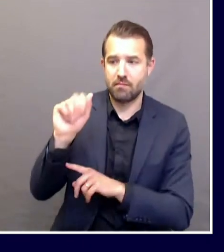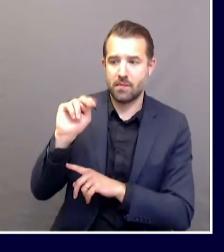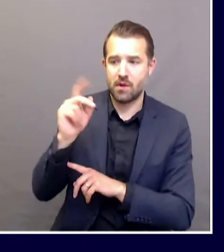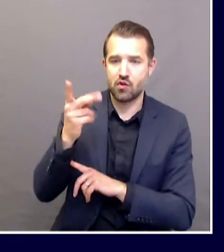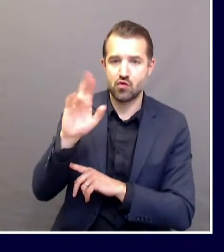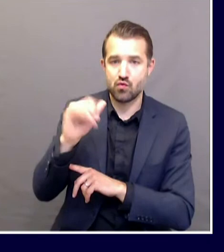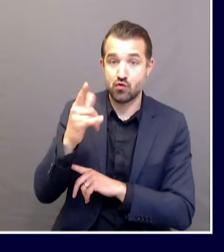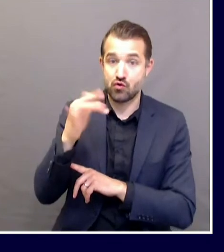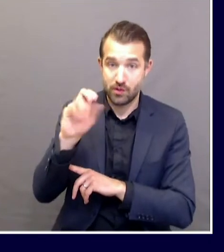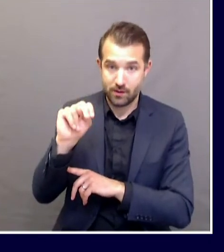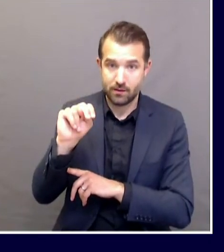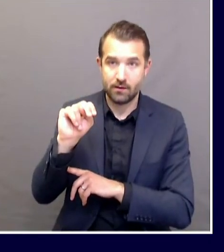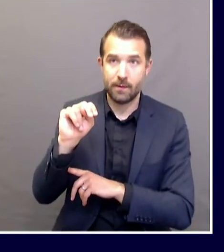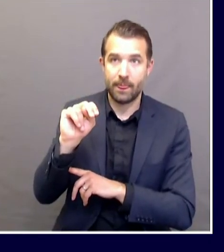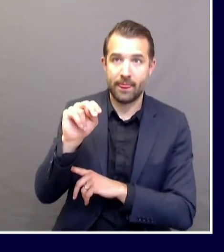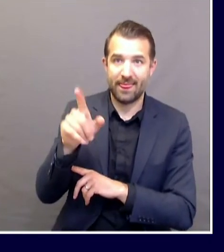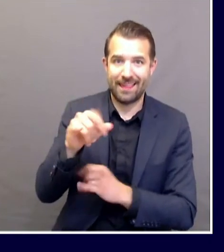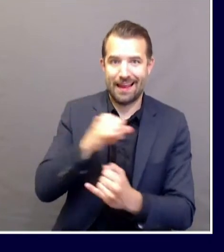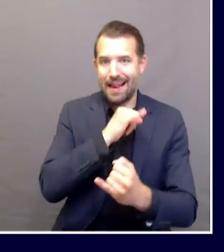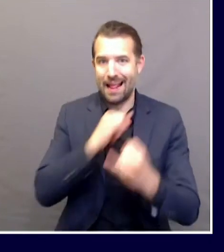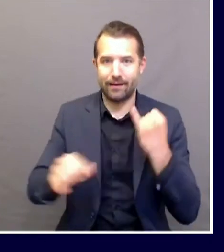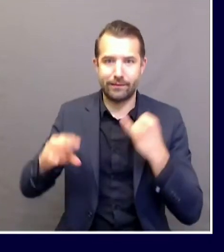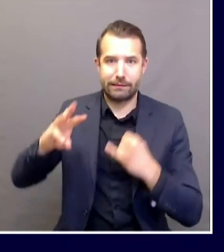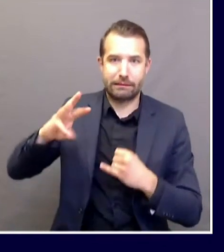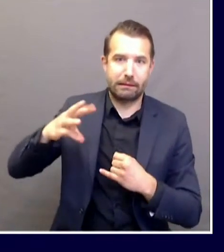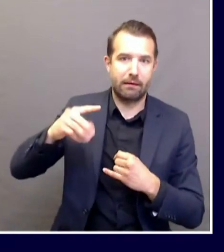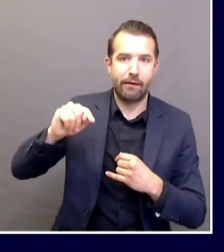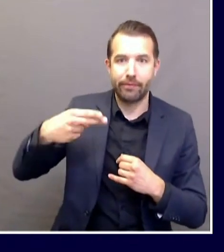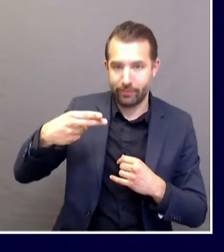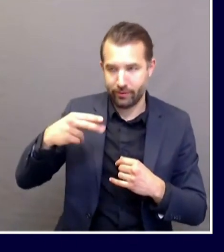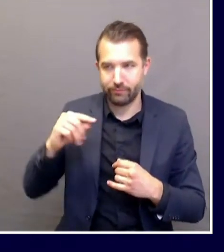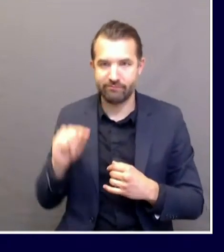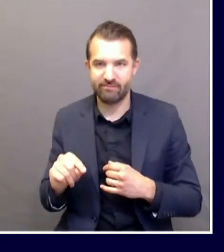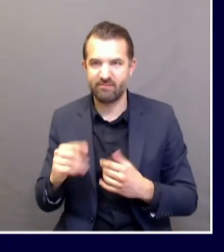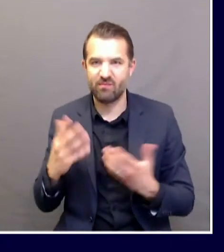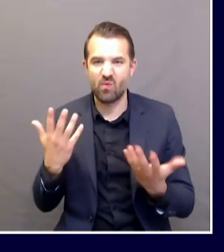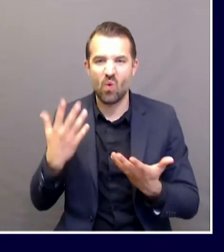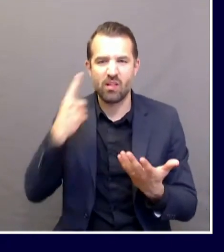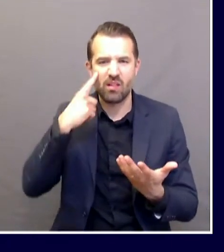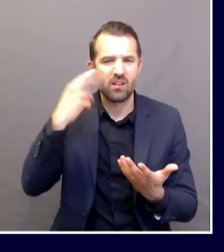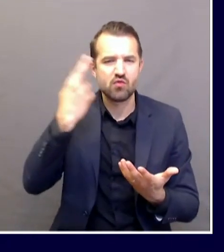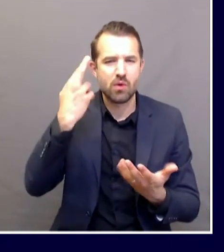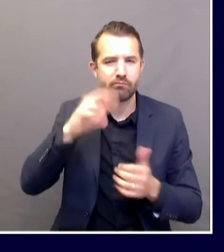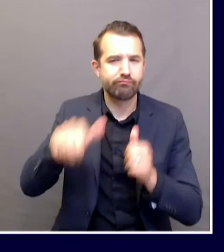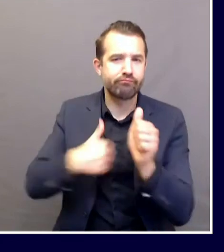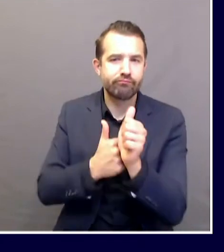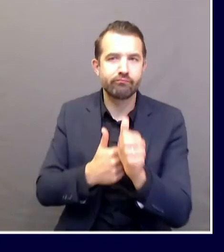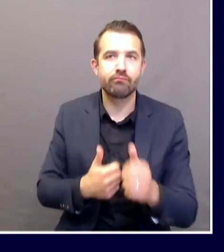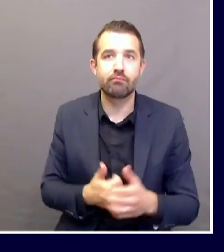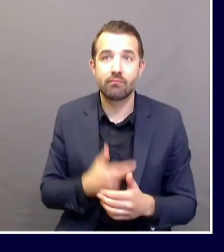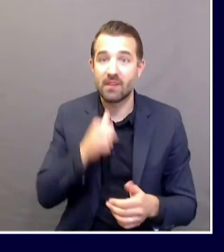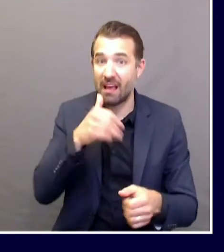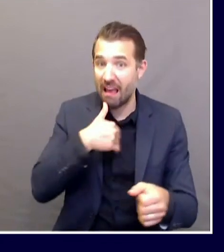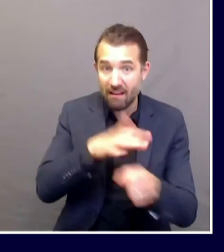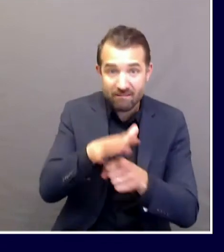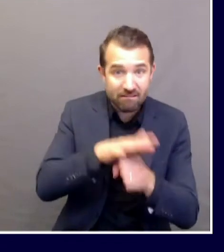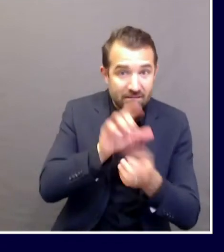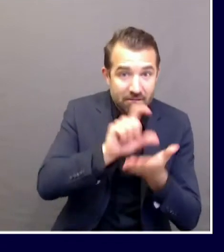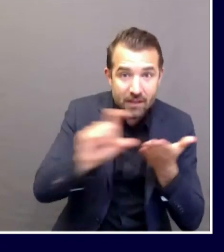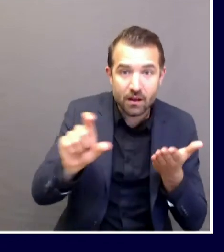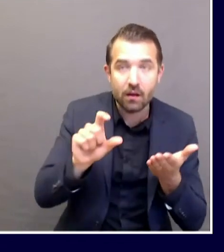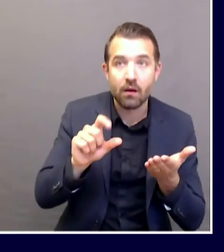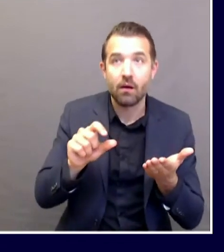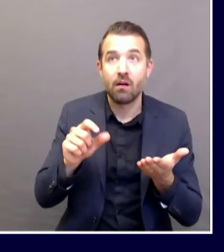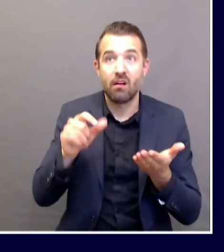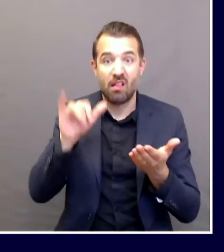you found that it is that there is not enough supply for the demand? Is there more hesitancy?